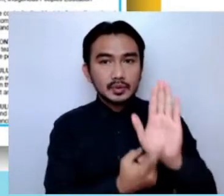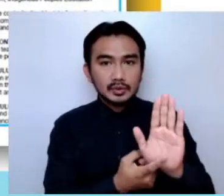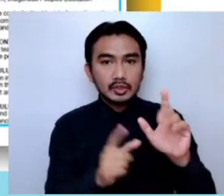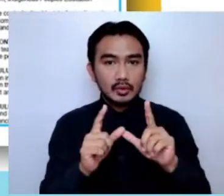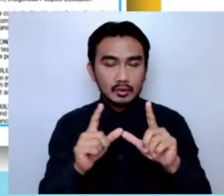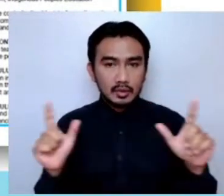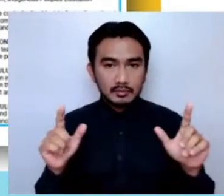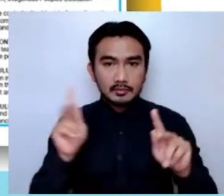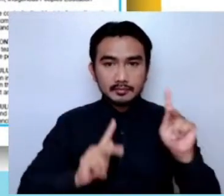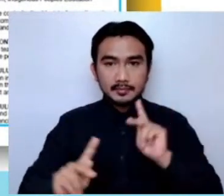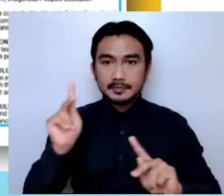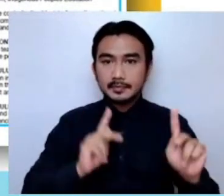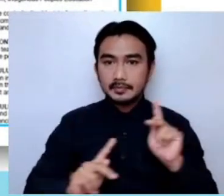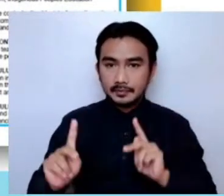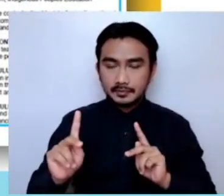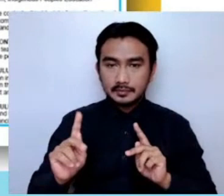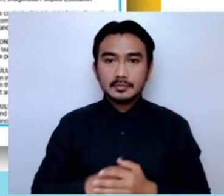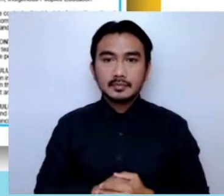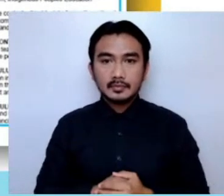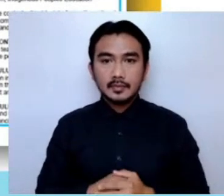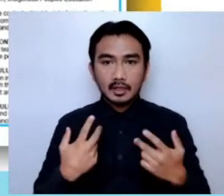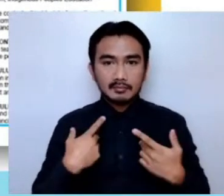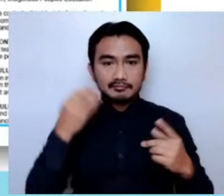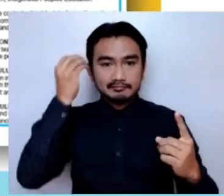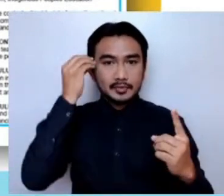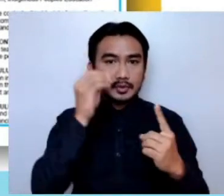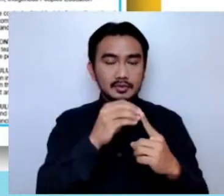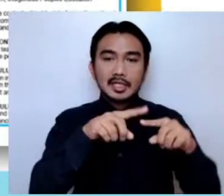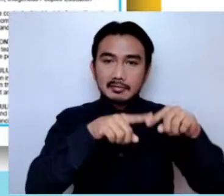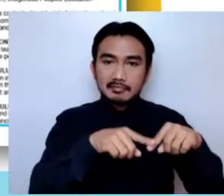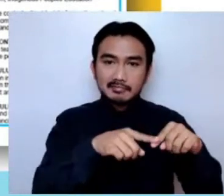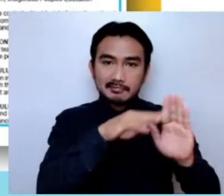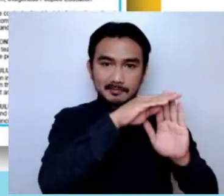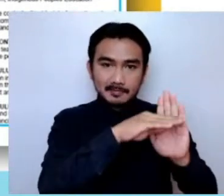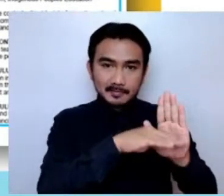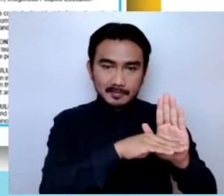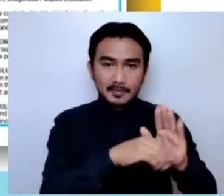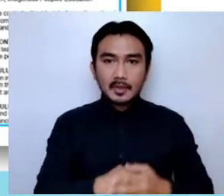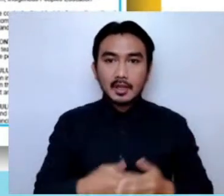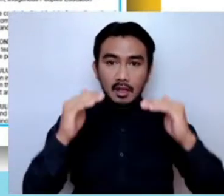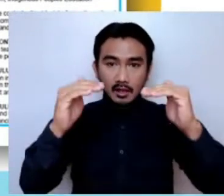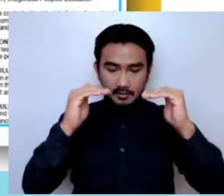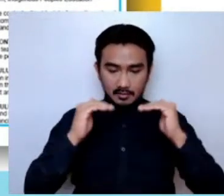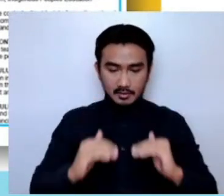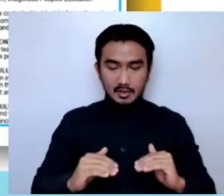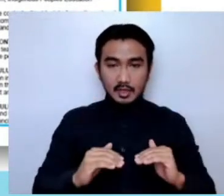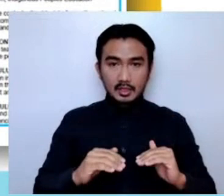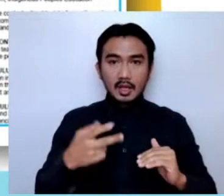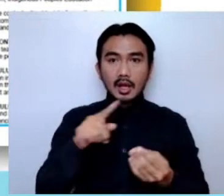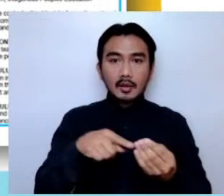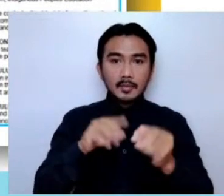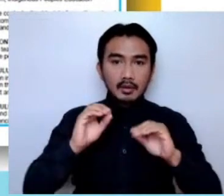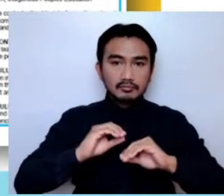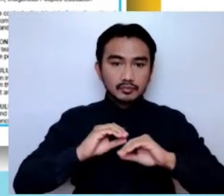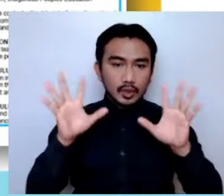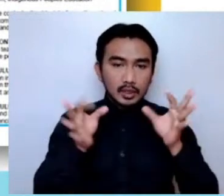for a certain indicator. And below the tool is a clarifications portion wherein you